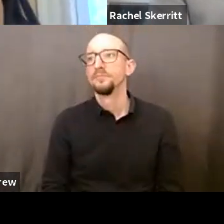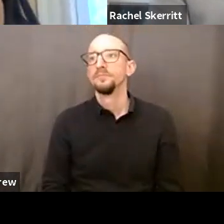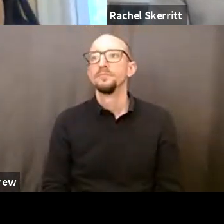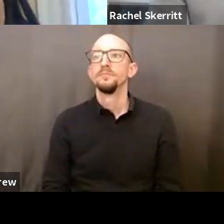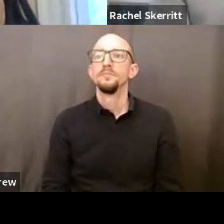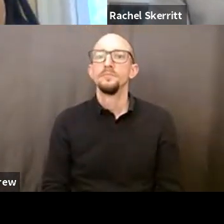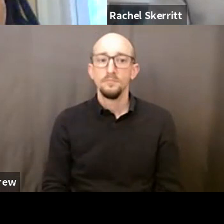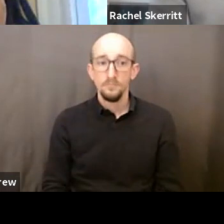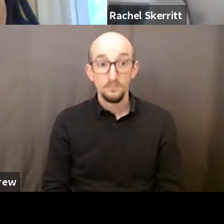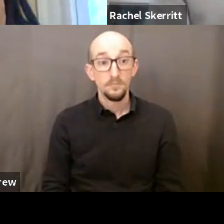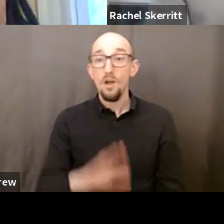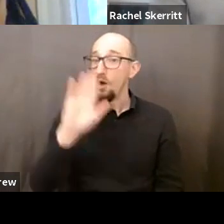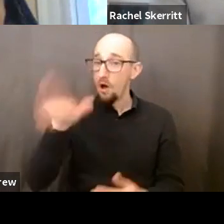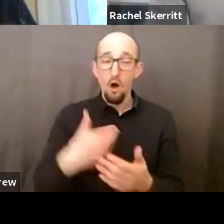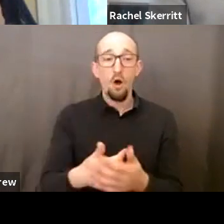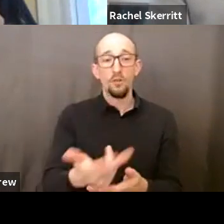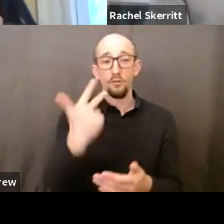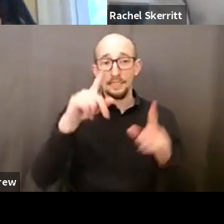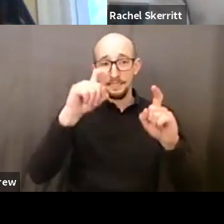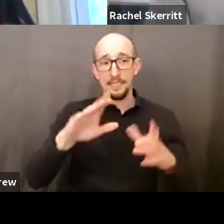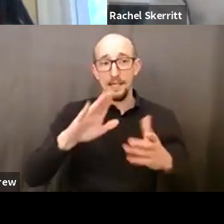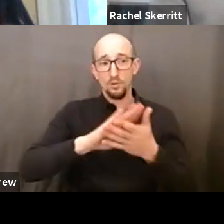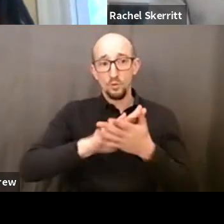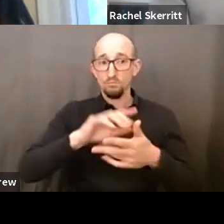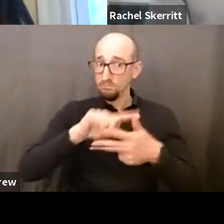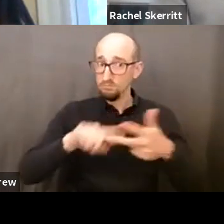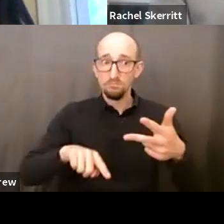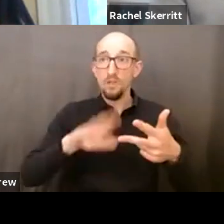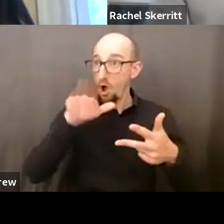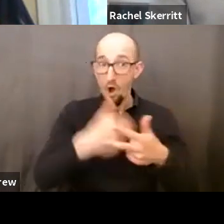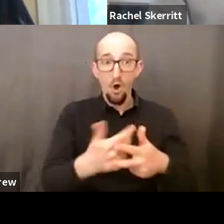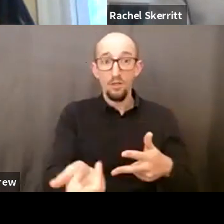All 3 schools, as a result of what we have done,